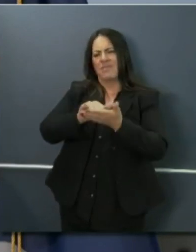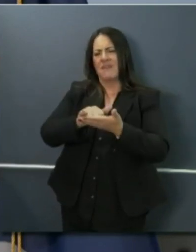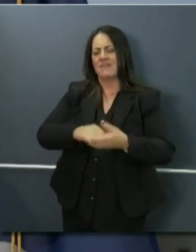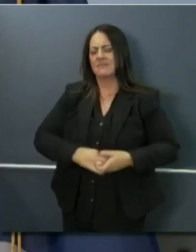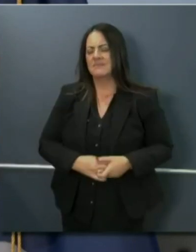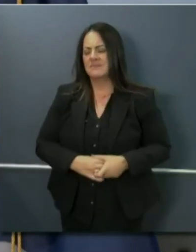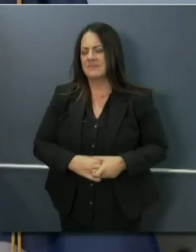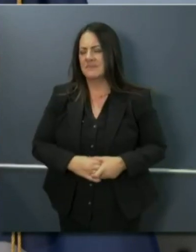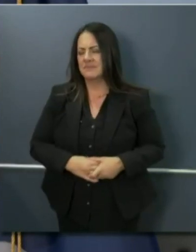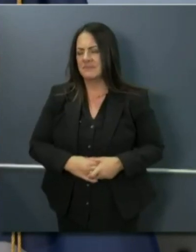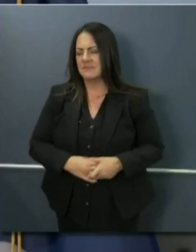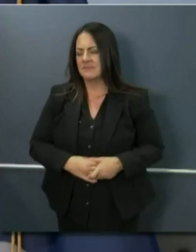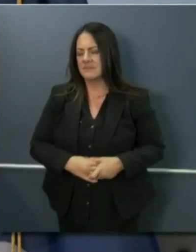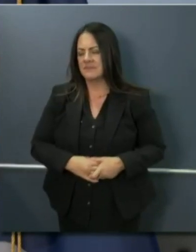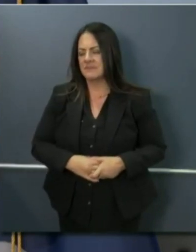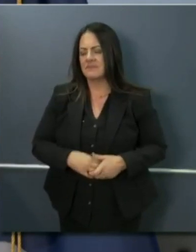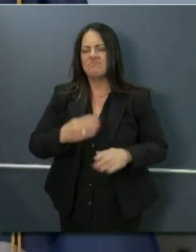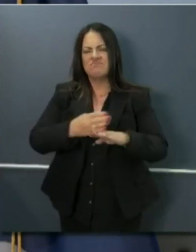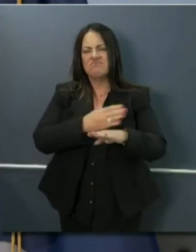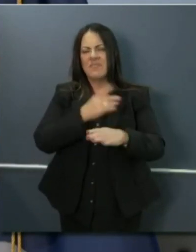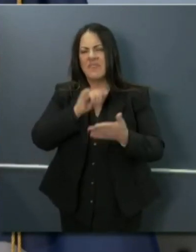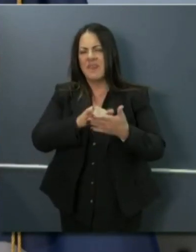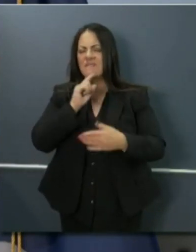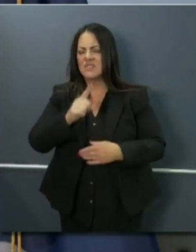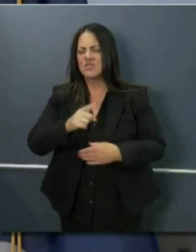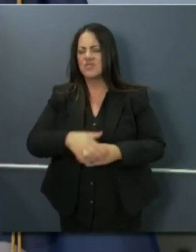question, Elizabeth Aguilera, Cal Matters.